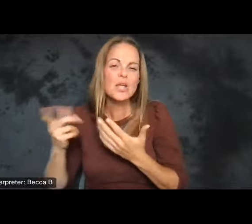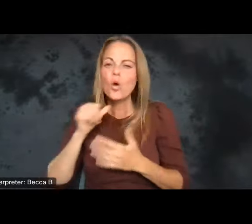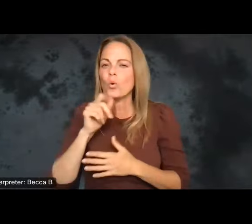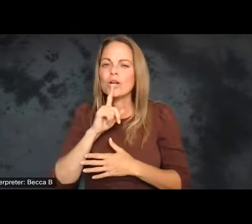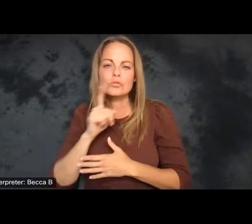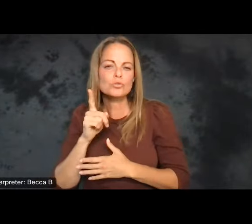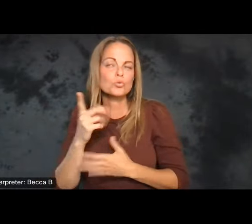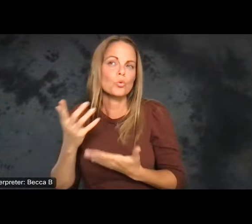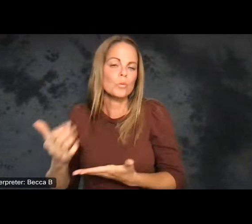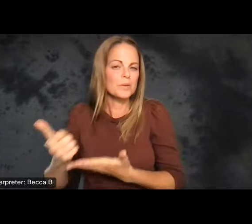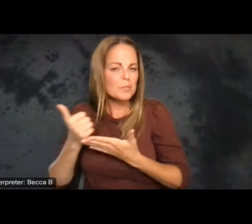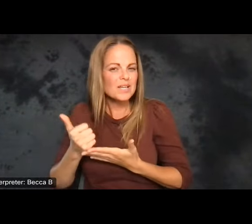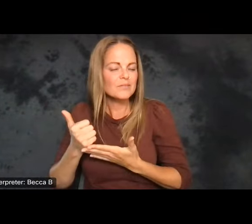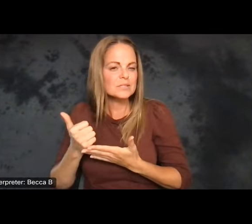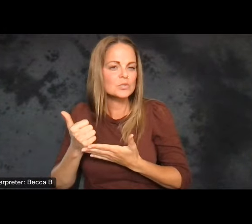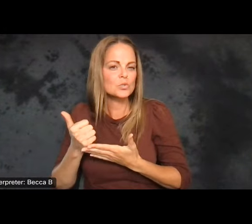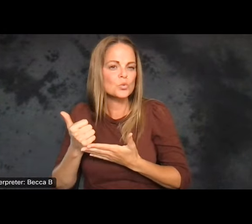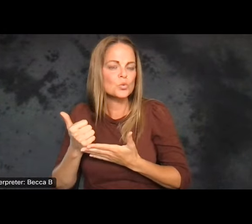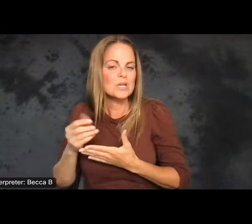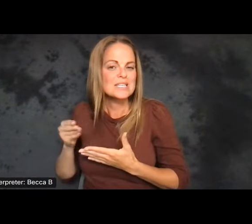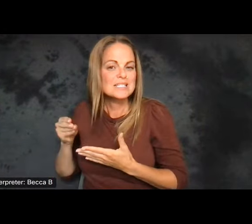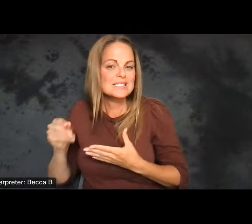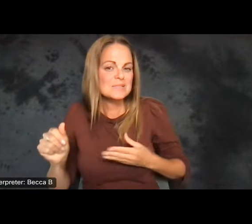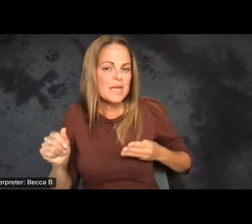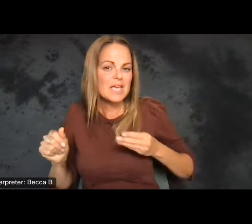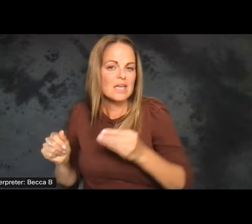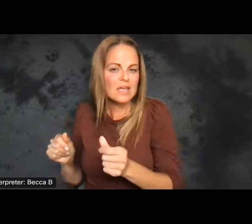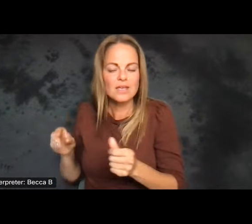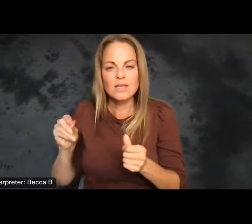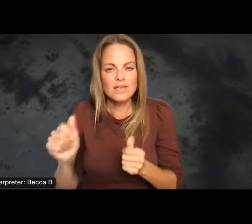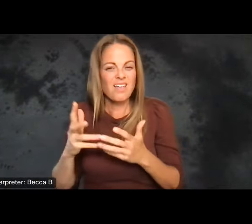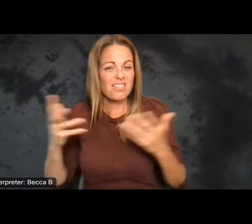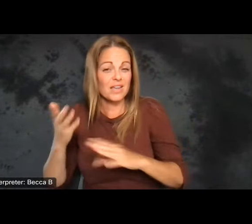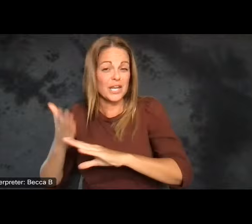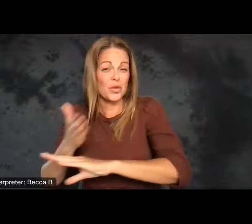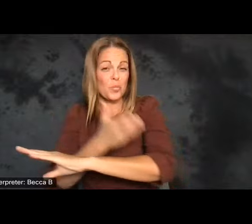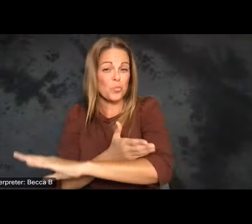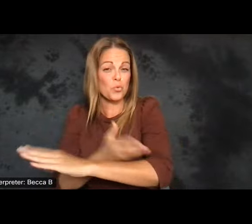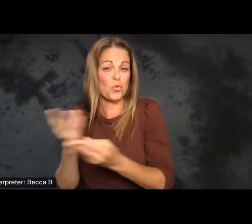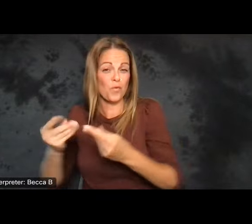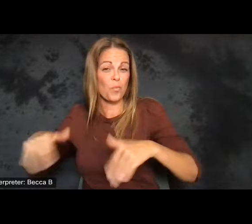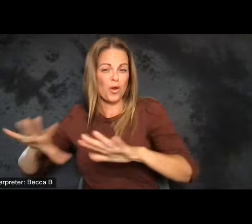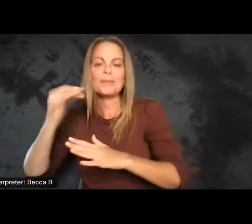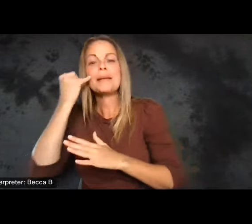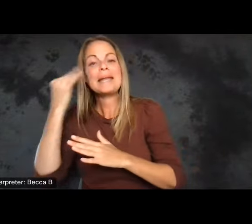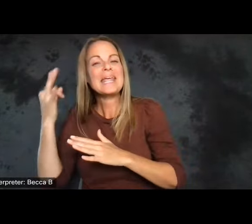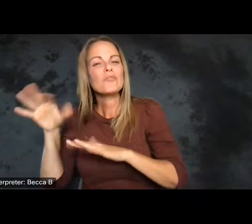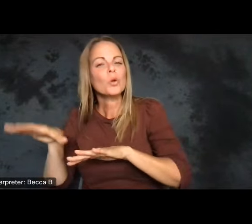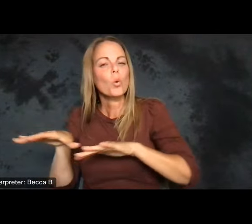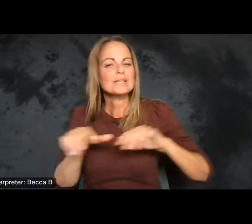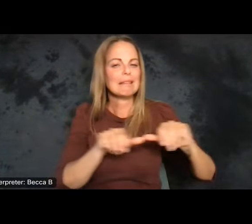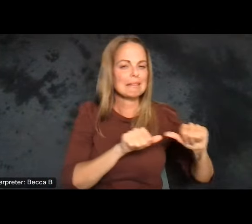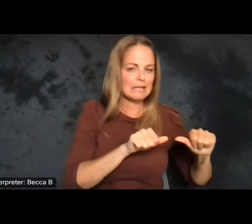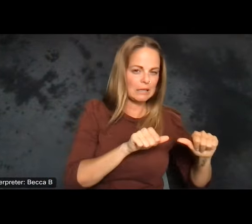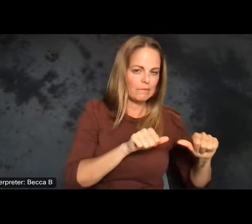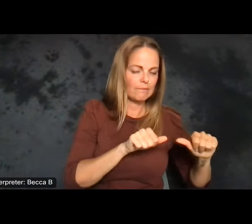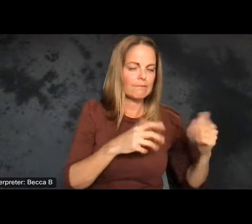make significant expenditures on improvements of that property. We'll be vacating it soon. But to answer your